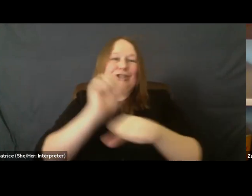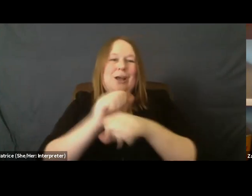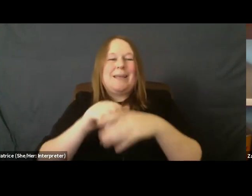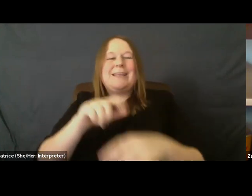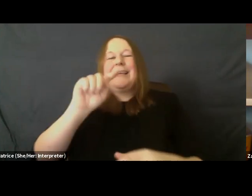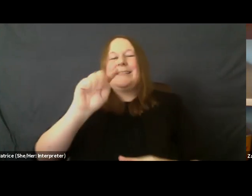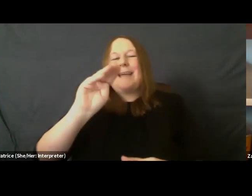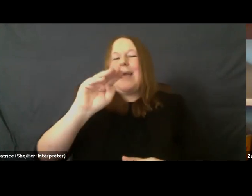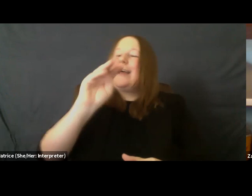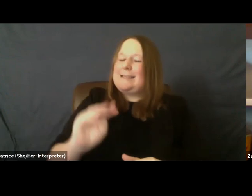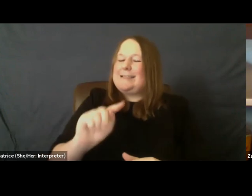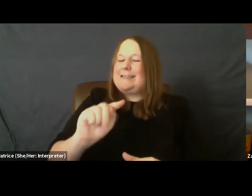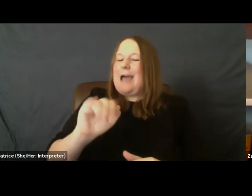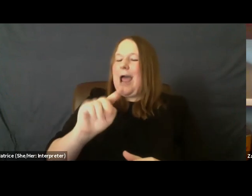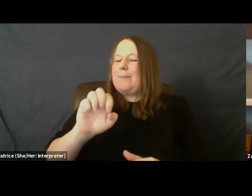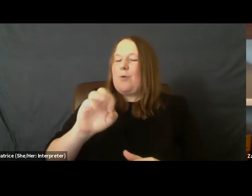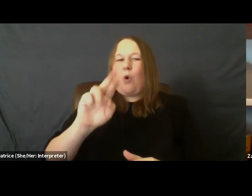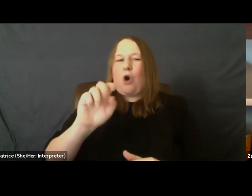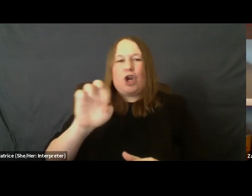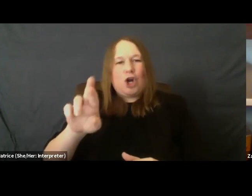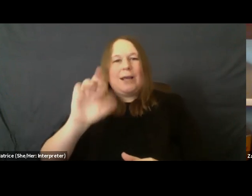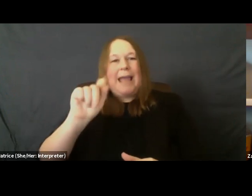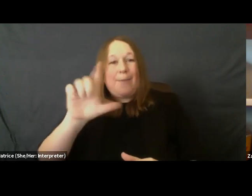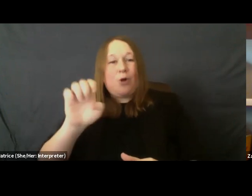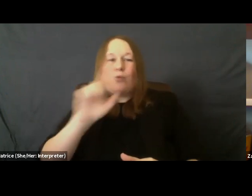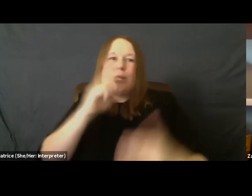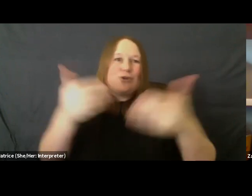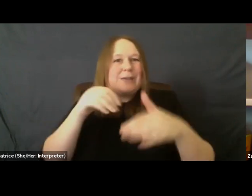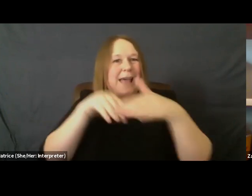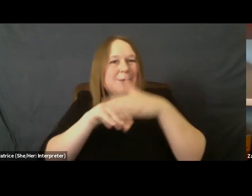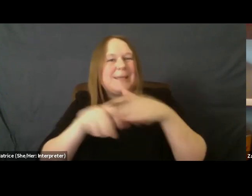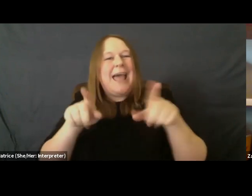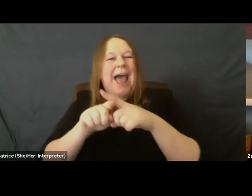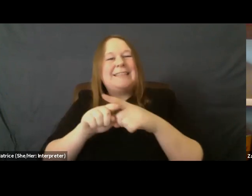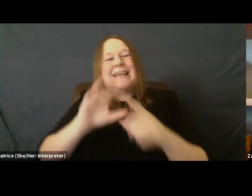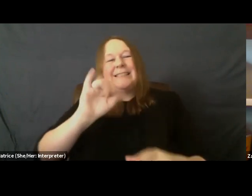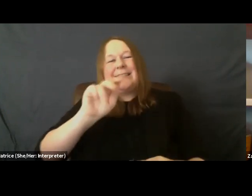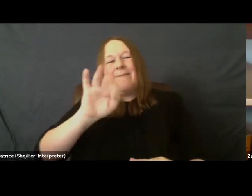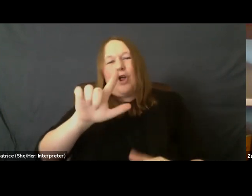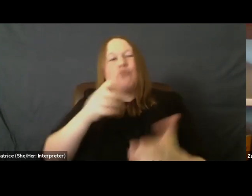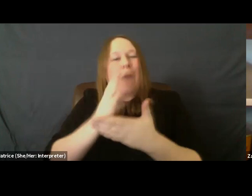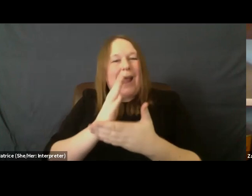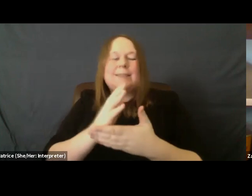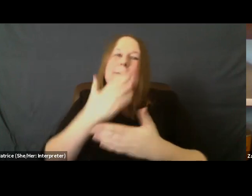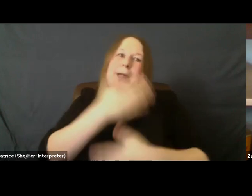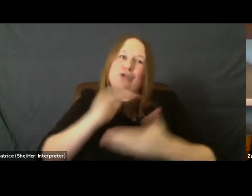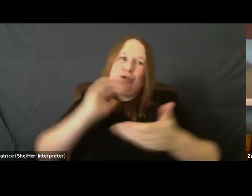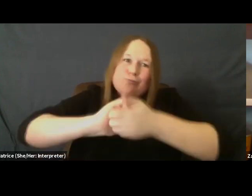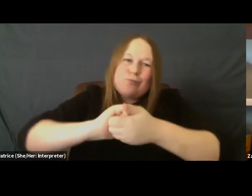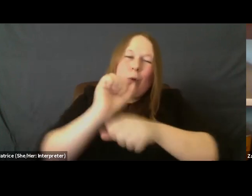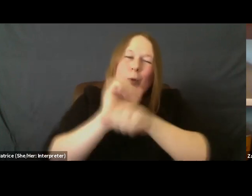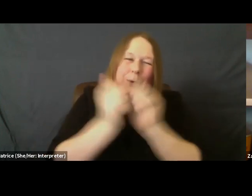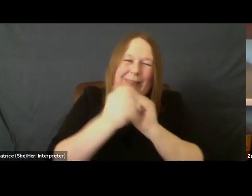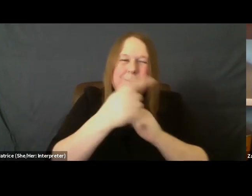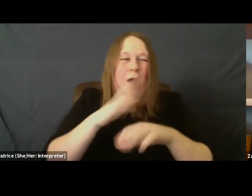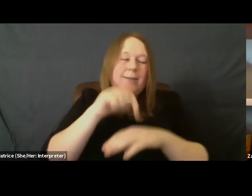Warner Cable, where he really introduced me to accessibility as a civil right. So it's a true pleasure to collaborate with him on this.